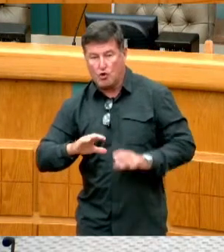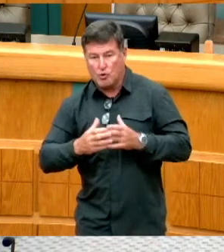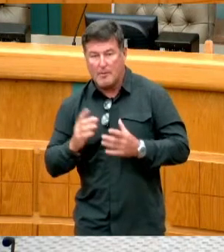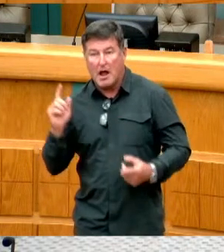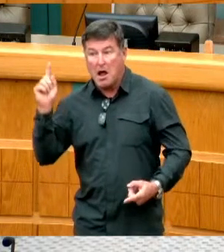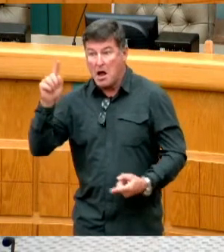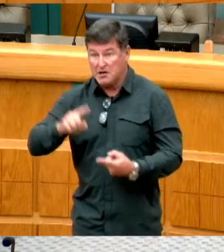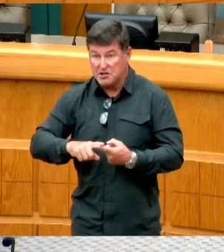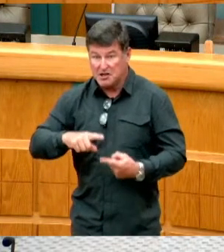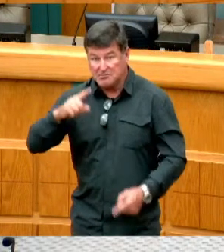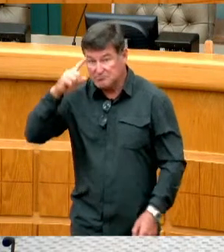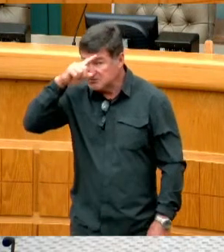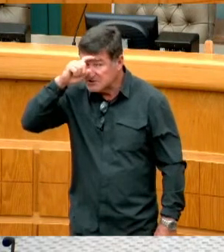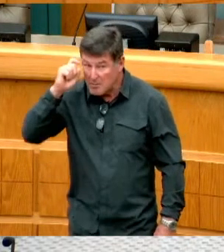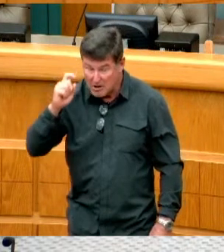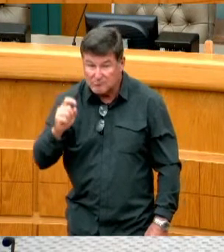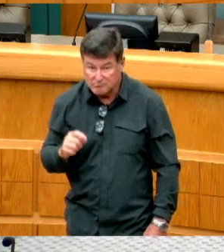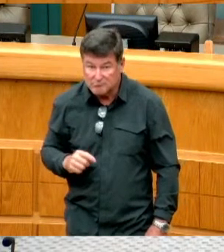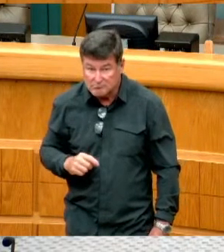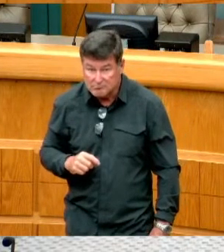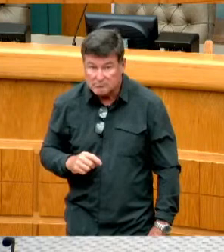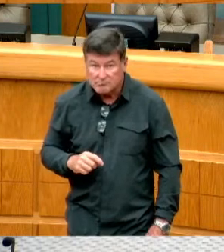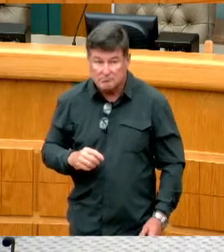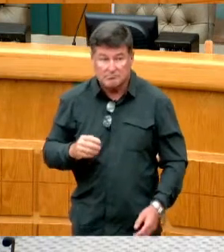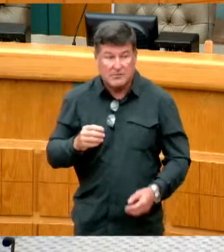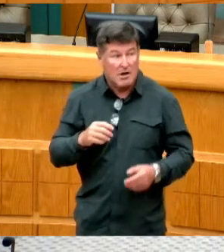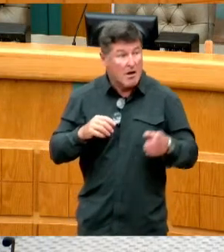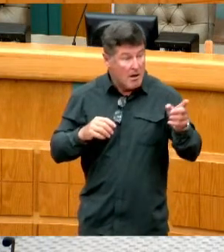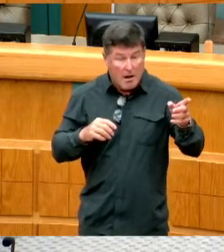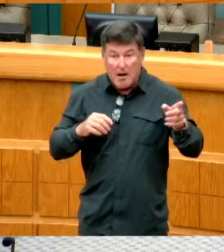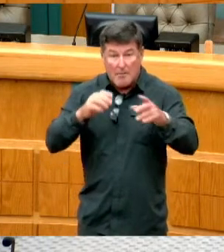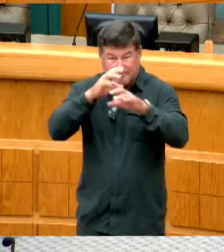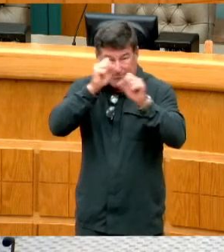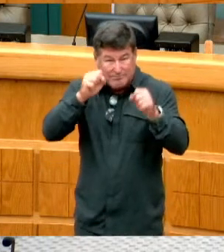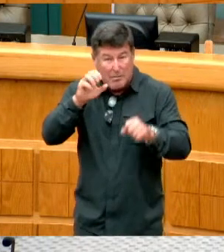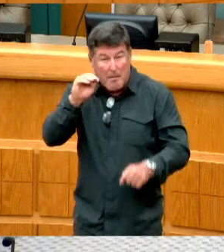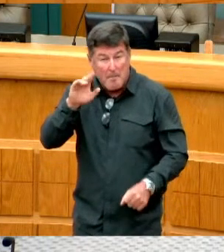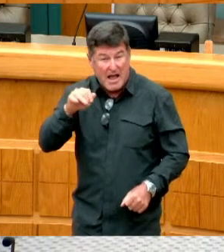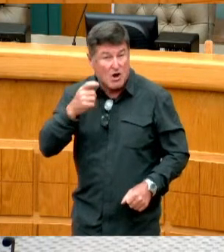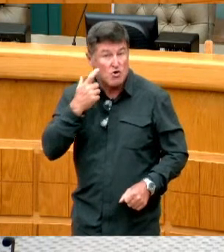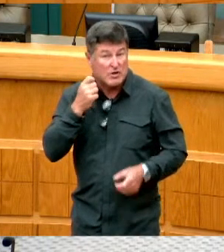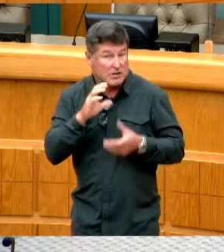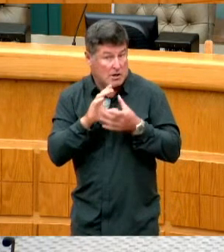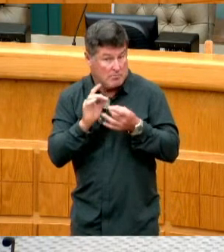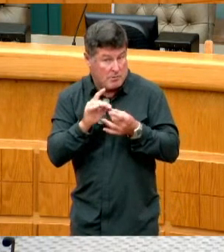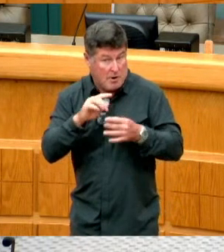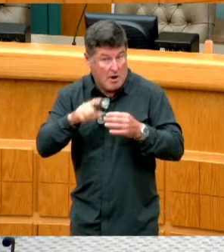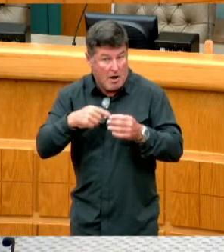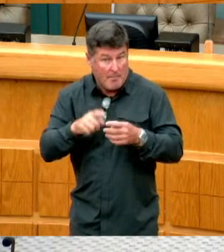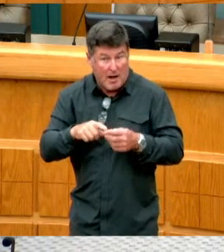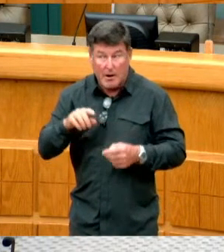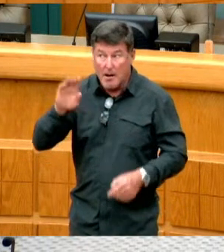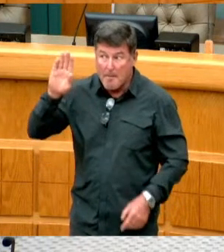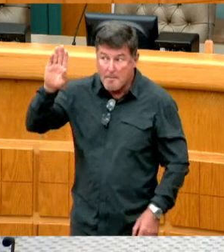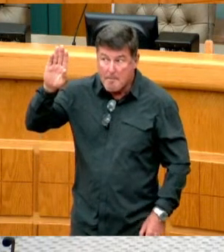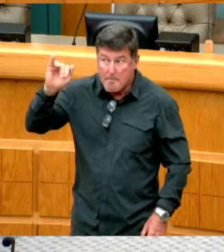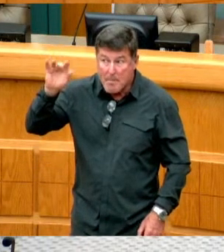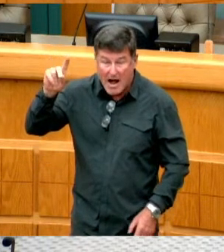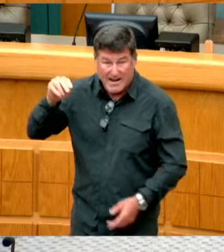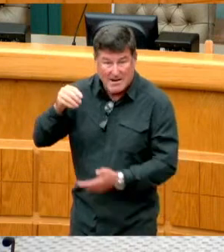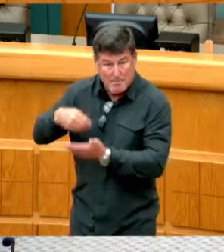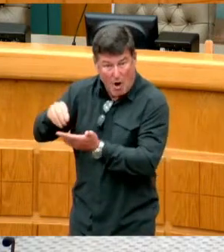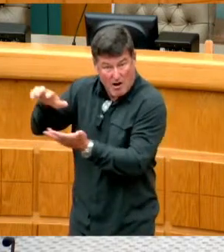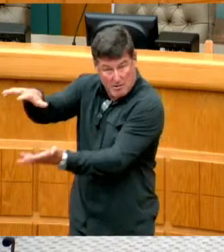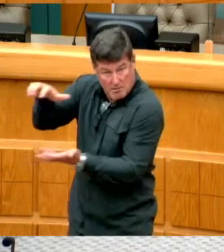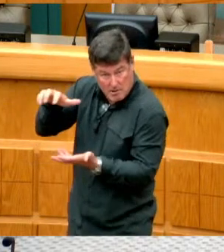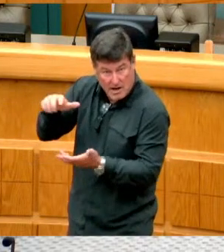Mayor Guajardo's comments are very important because, as she noted, with the conversation the Biden administration had with the Council of